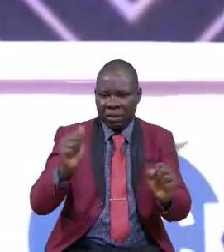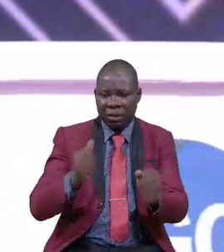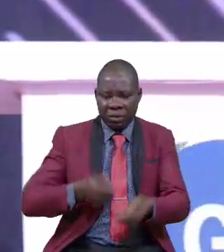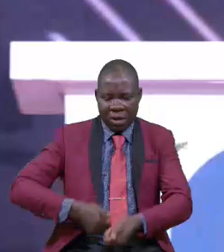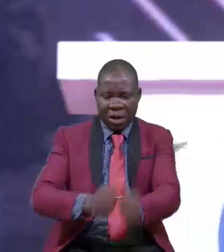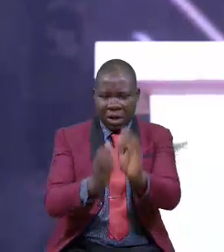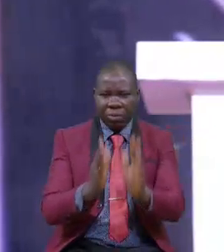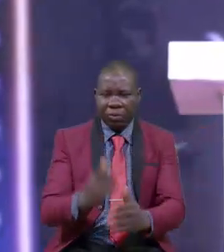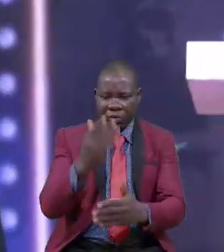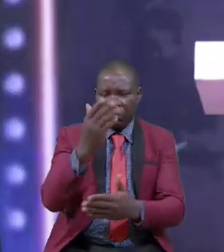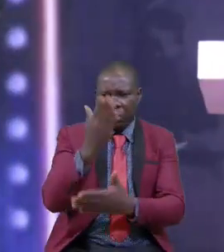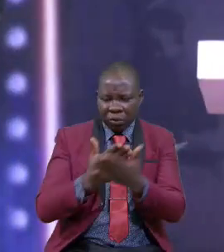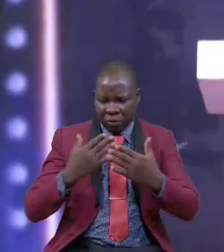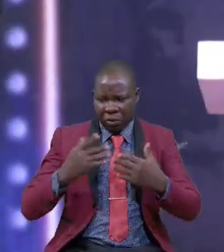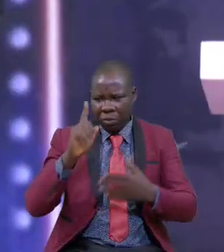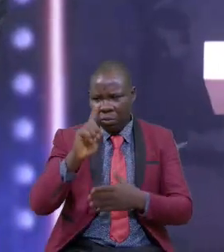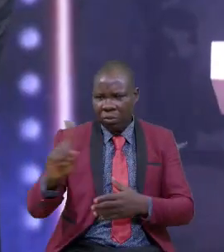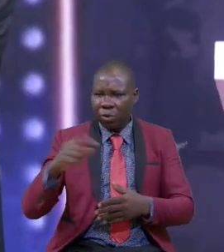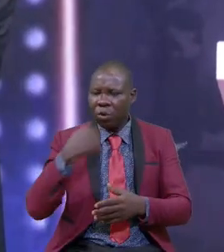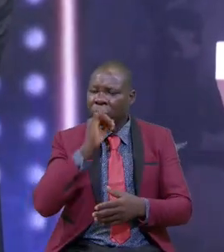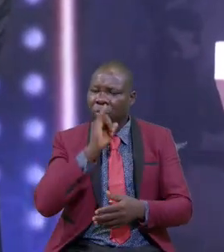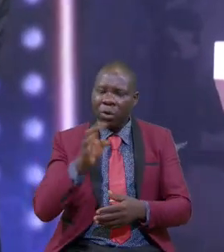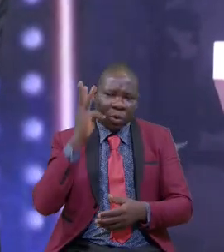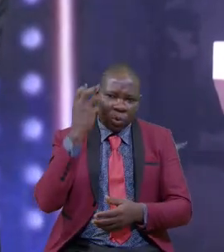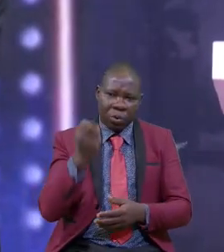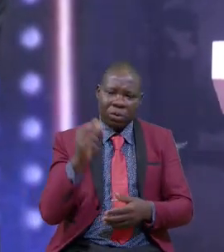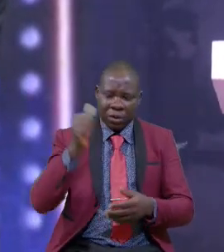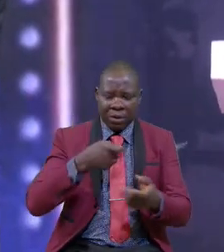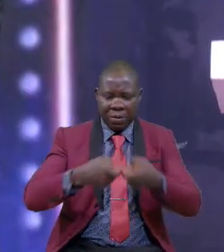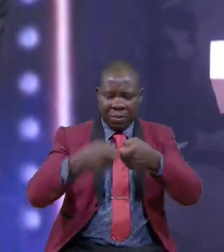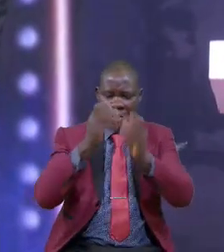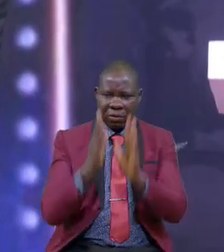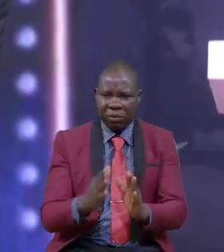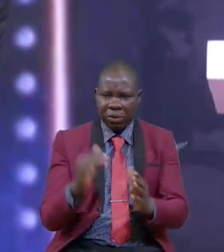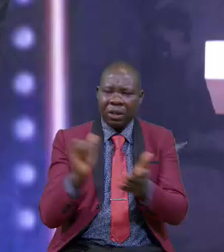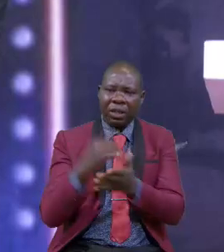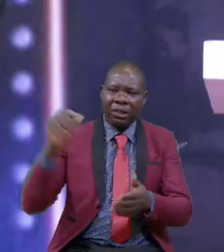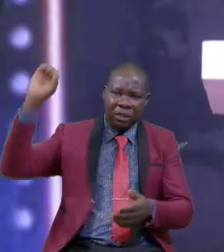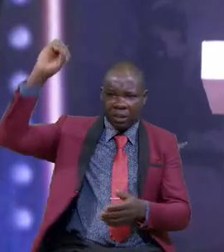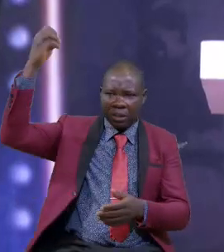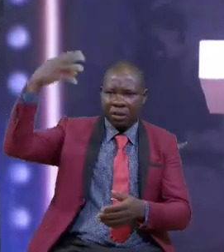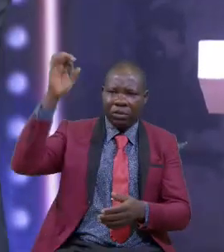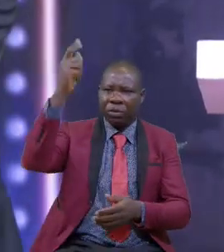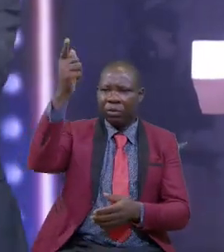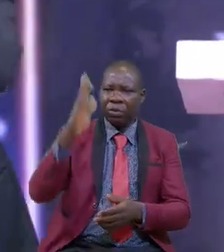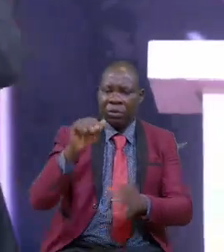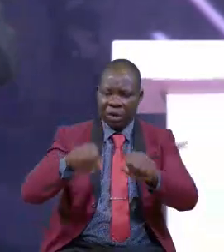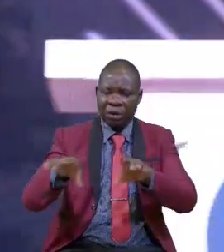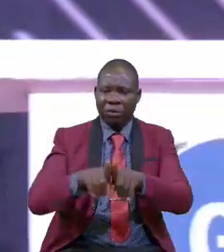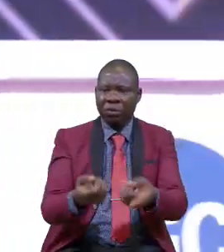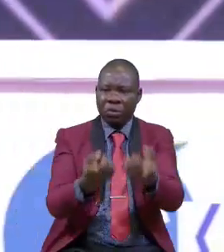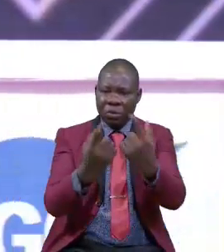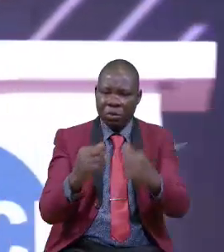was a persecutor. And the grace of God can so come, and the grace of God can so be lavish in his life, and